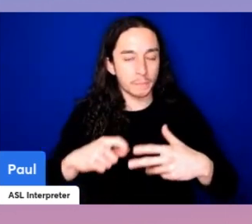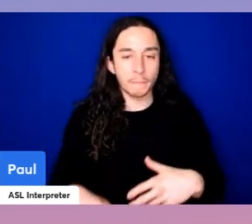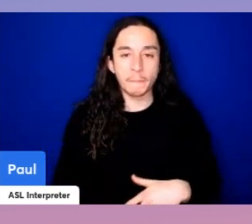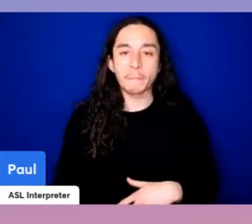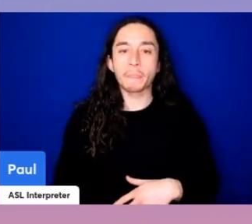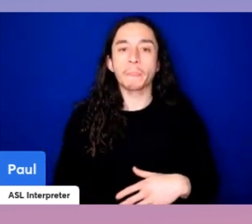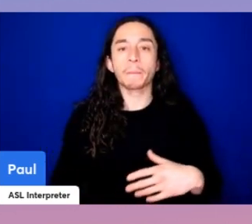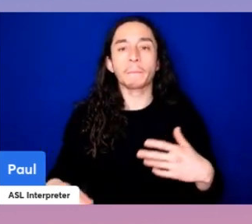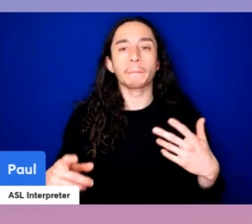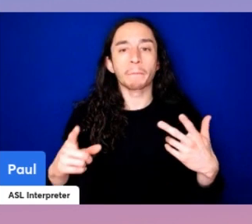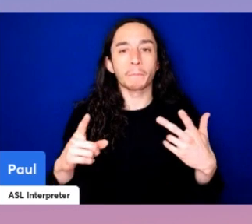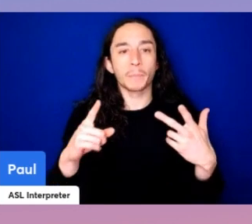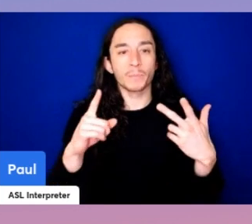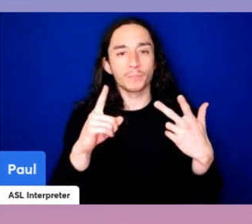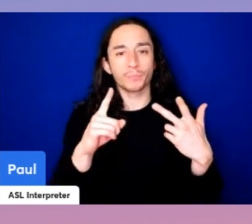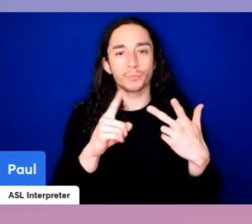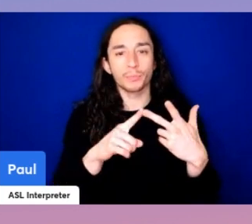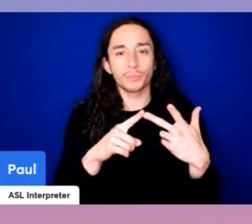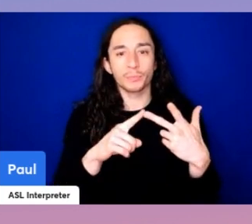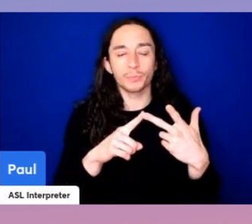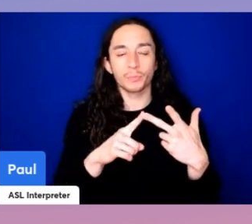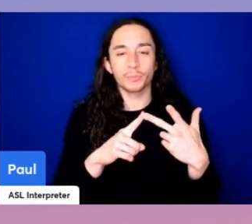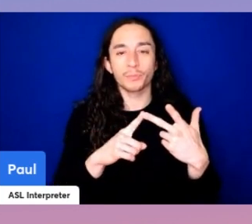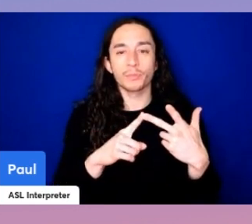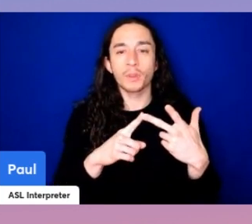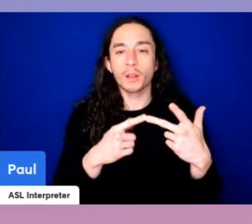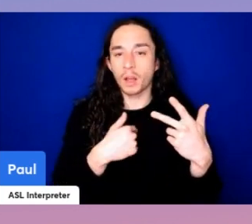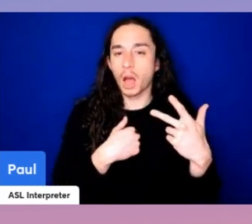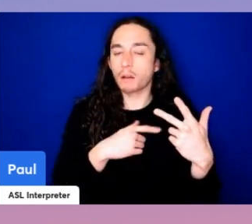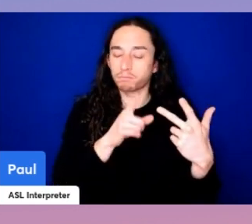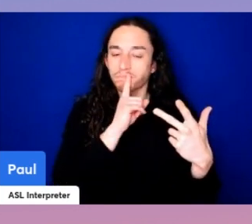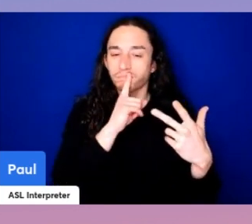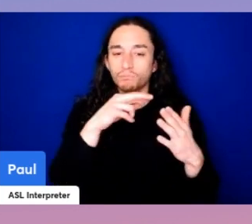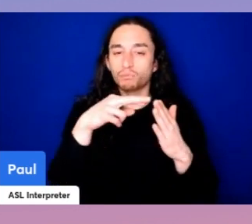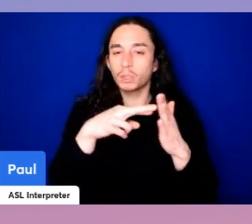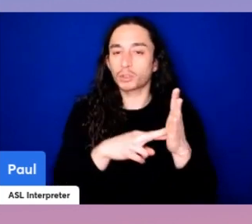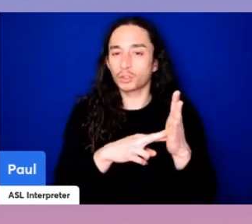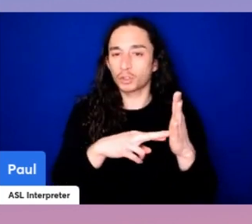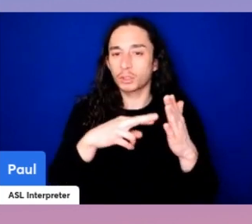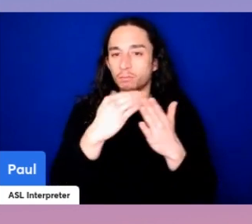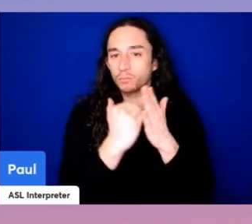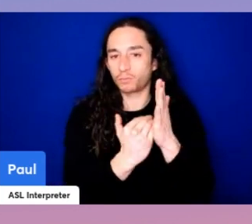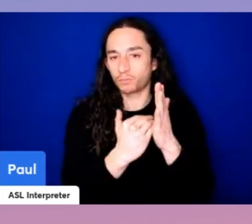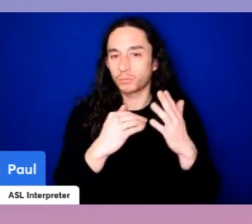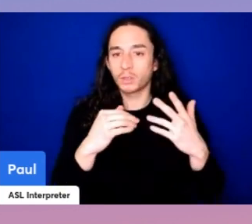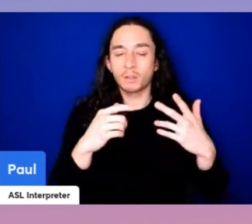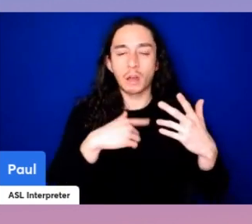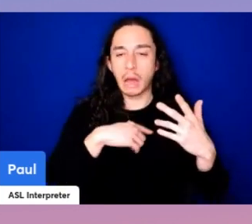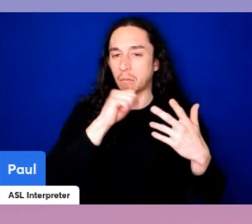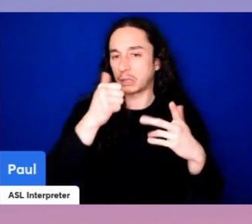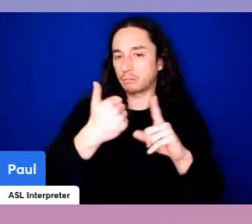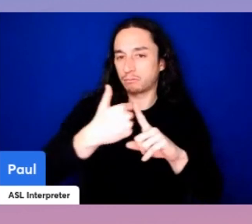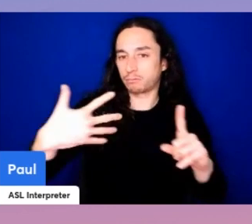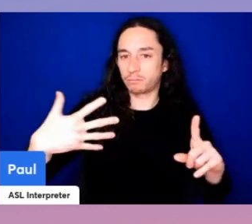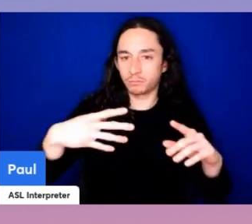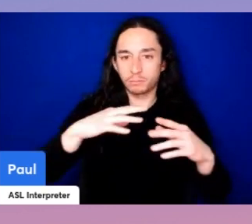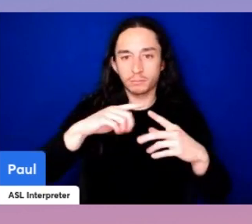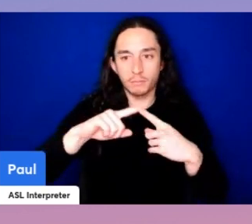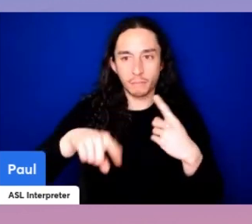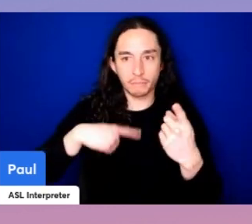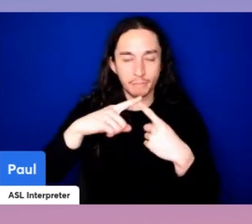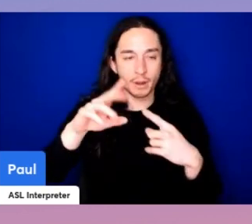And yeah, I also didn't mention about the registry. I mean, I didn't explain about the registry, so you